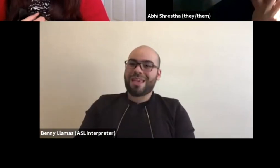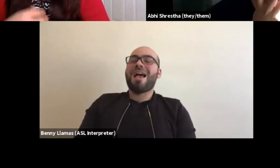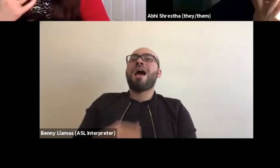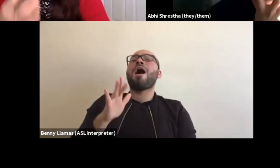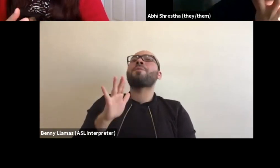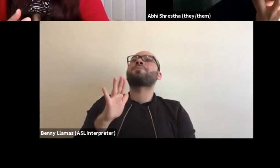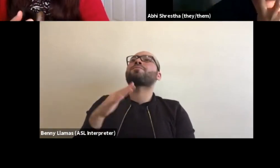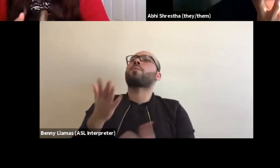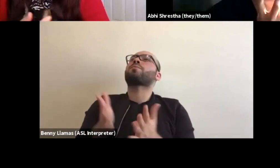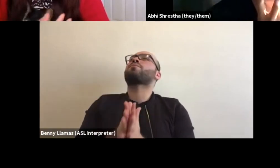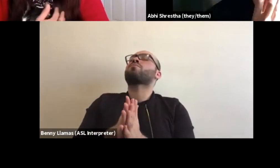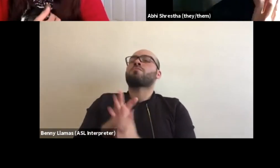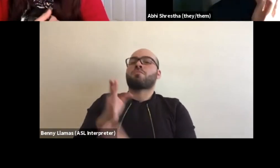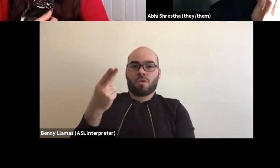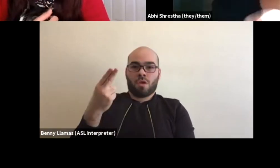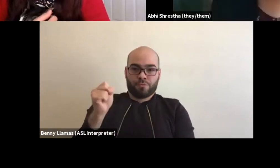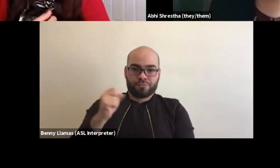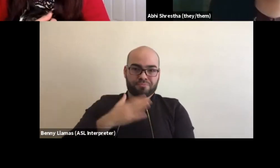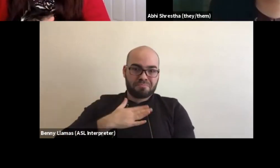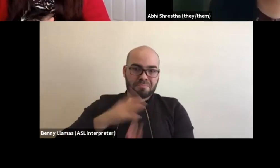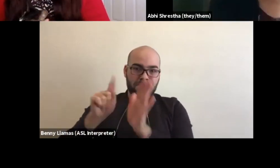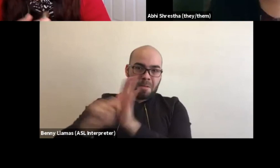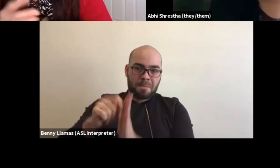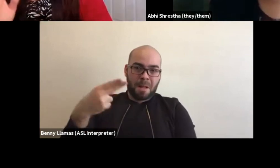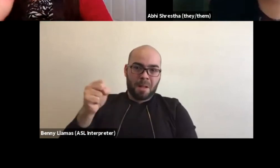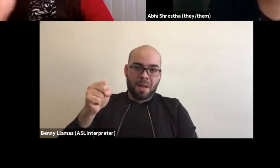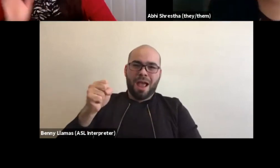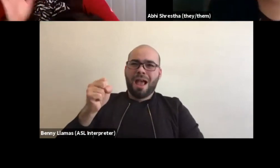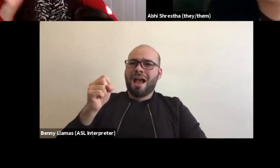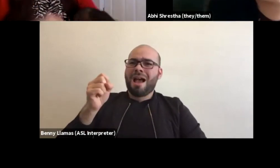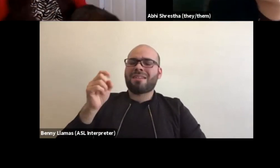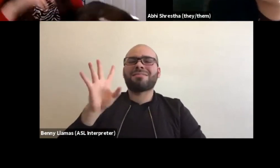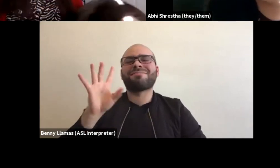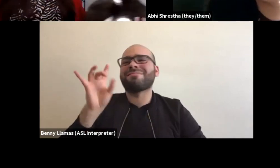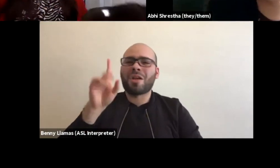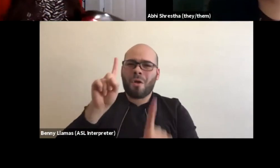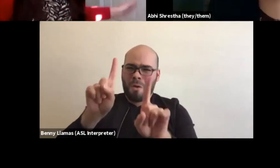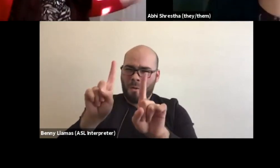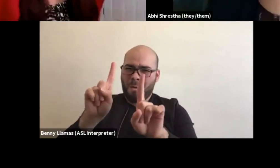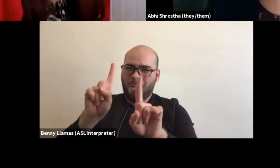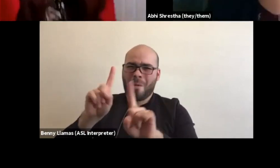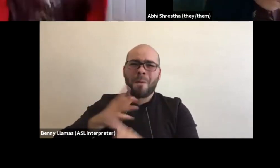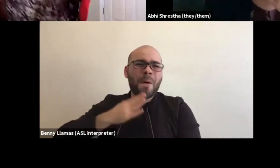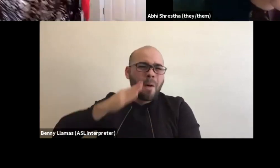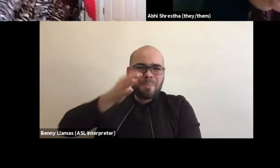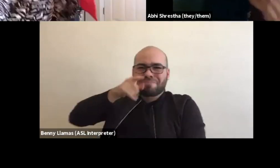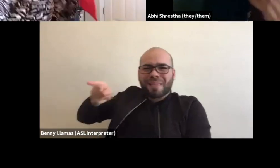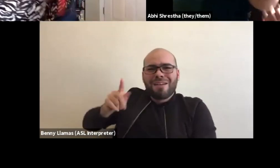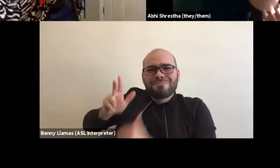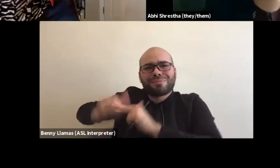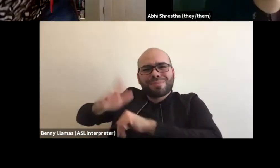So in high school, oh my God, there's construction going on. I'm sorry, I'm gonna close the window. Okay. Oh my goodness.